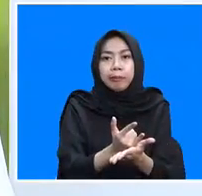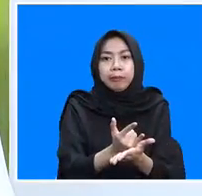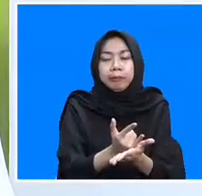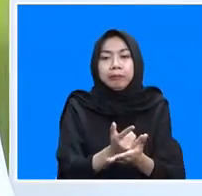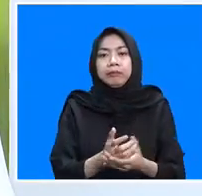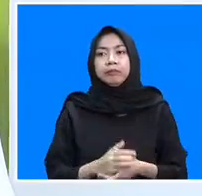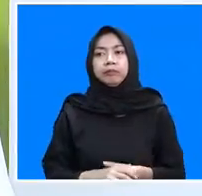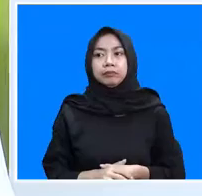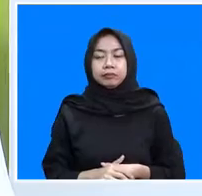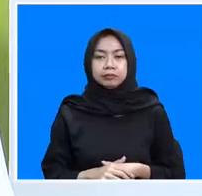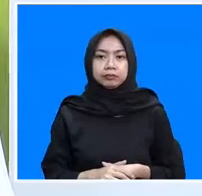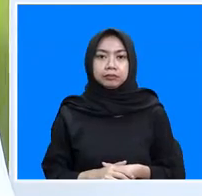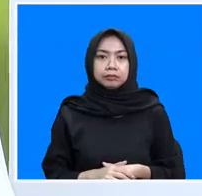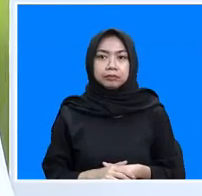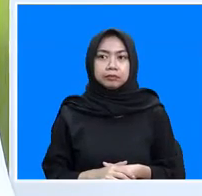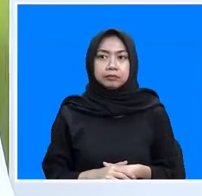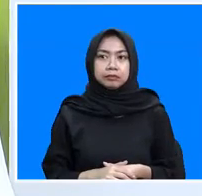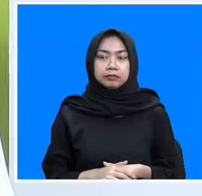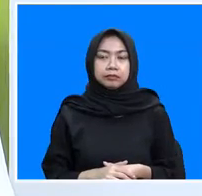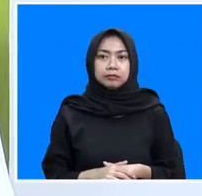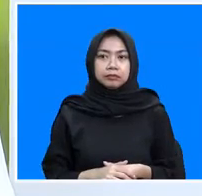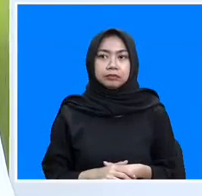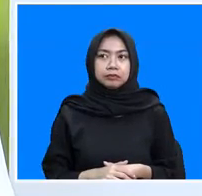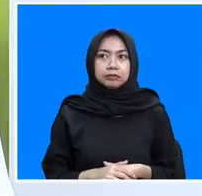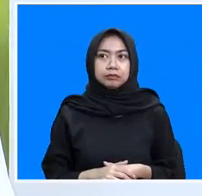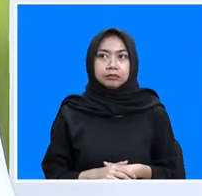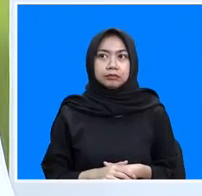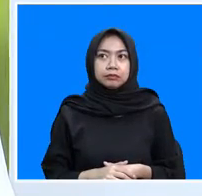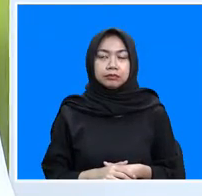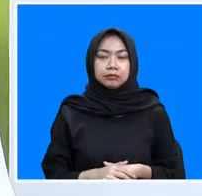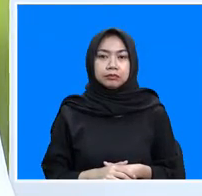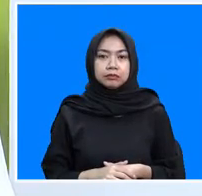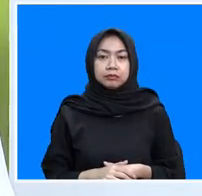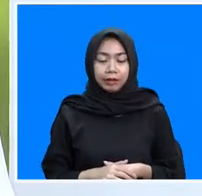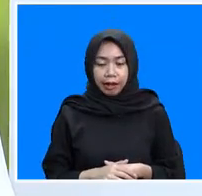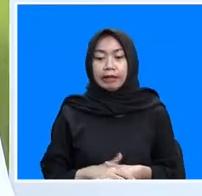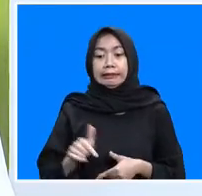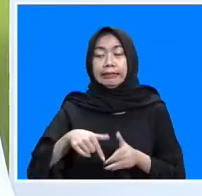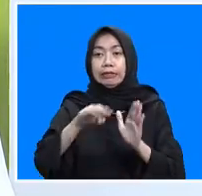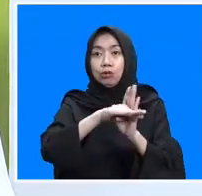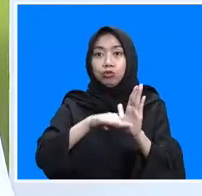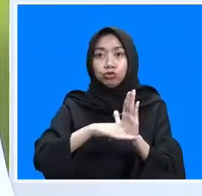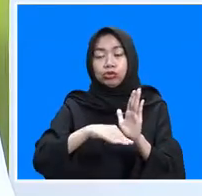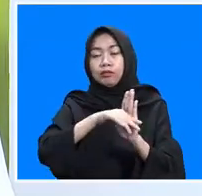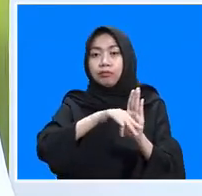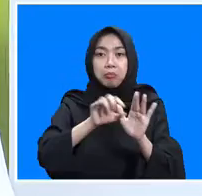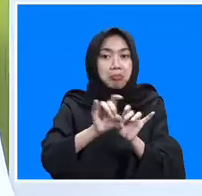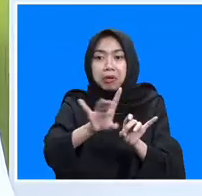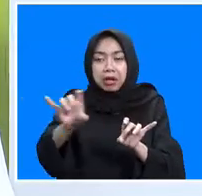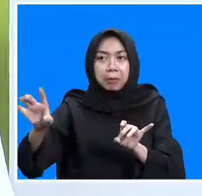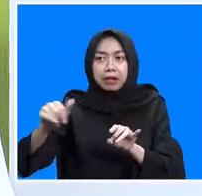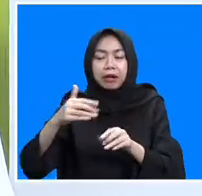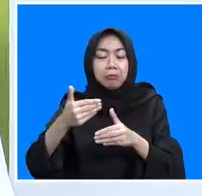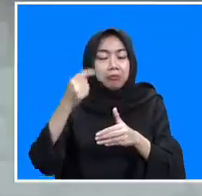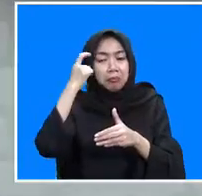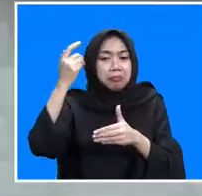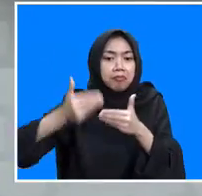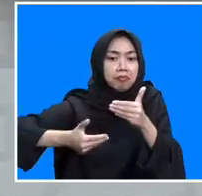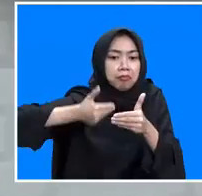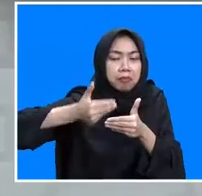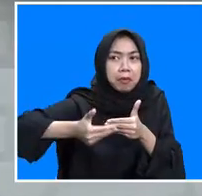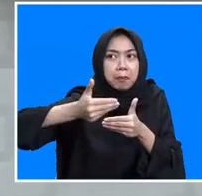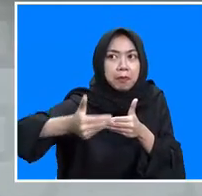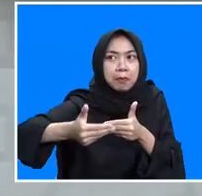restrictions. So that was agreed, and I think that was a fantastic step towards ensuring schools are the first thing that we prioritise when it